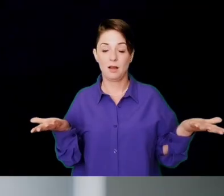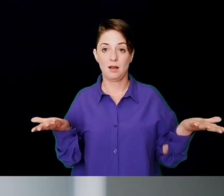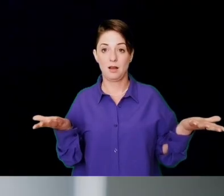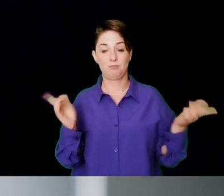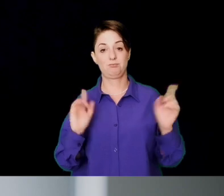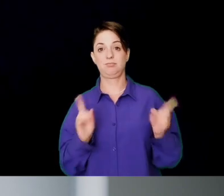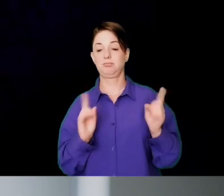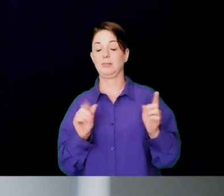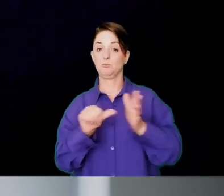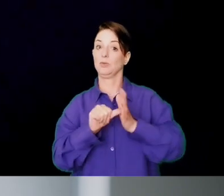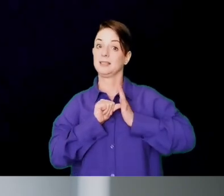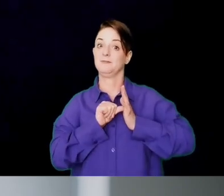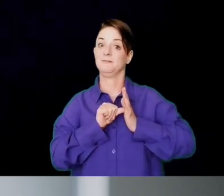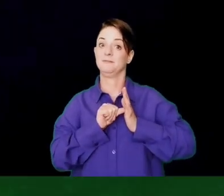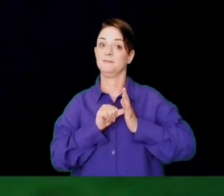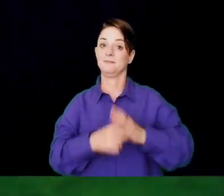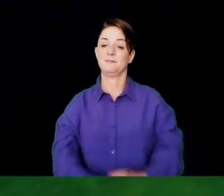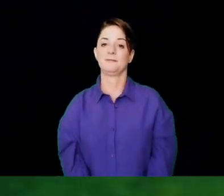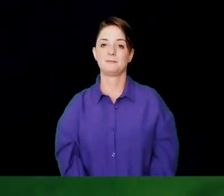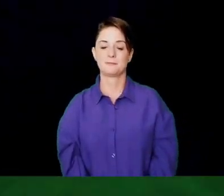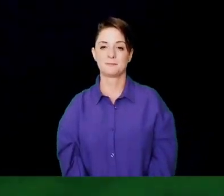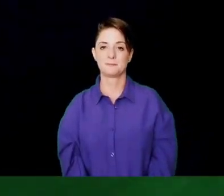think. That's really impressive.